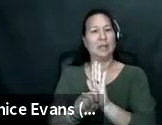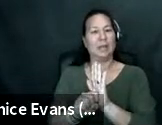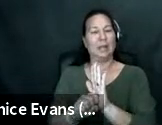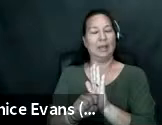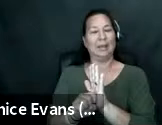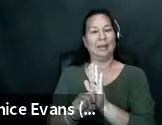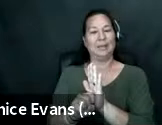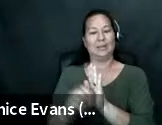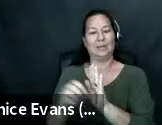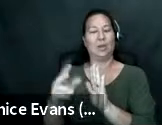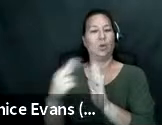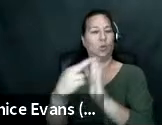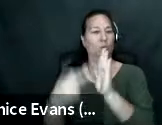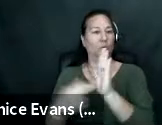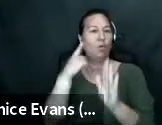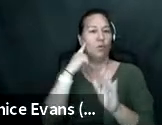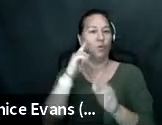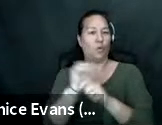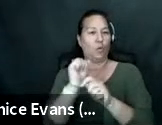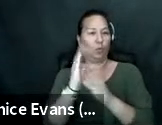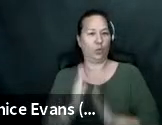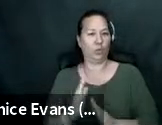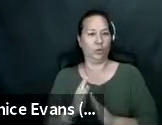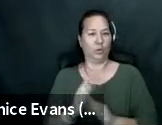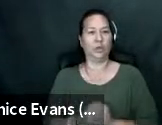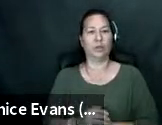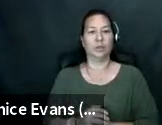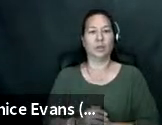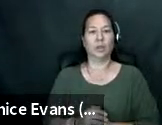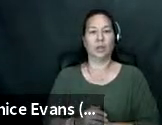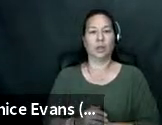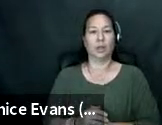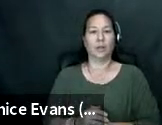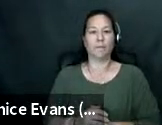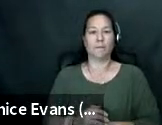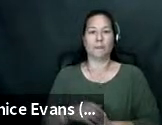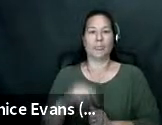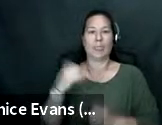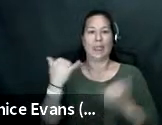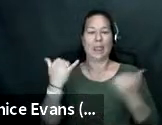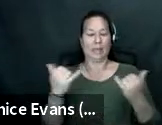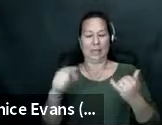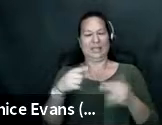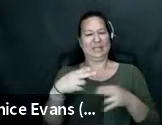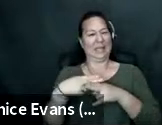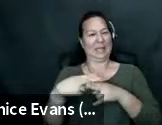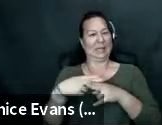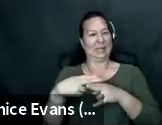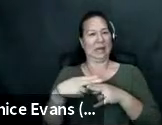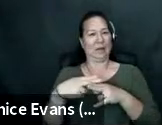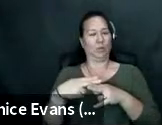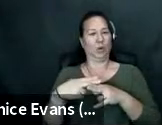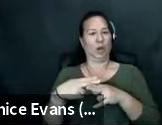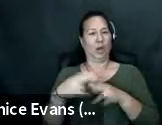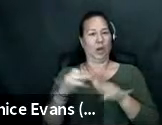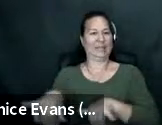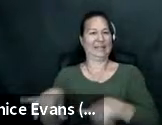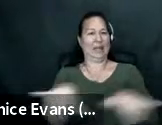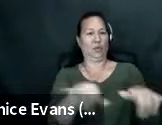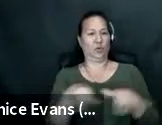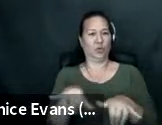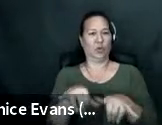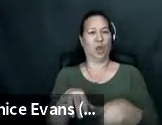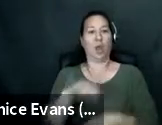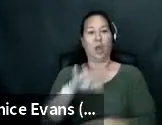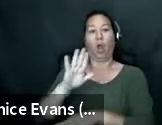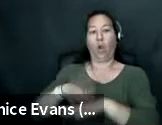I will cover the Cal OSHA COVID-19 Prevention Emergency Temporary Standards. So on June 17th, the